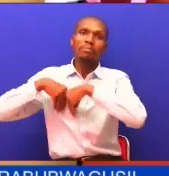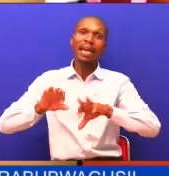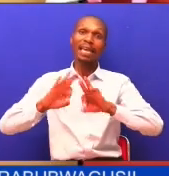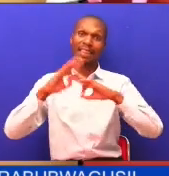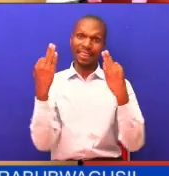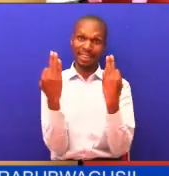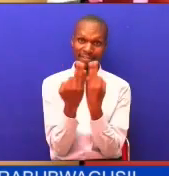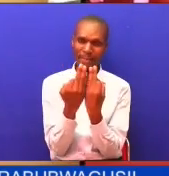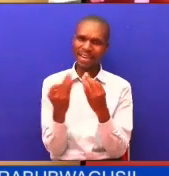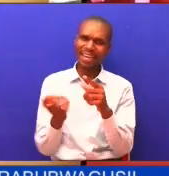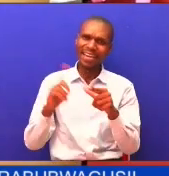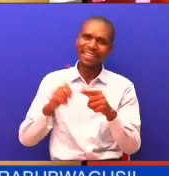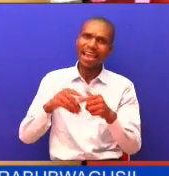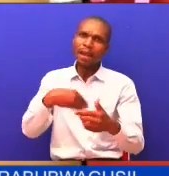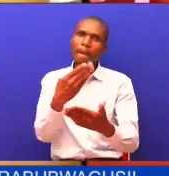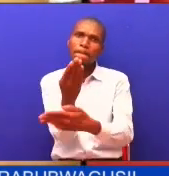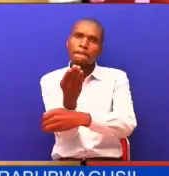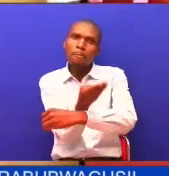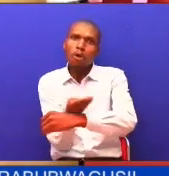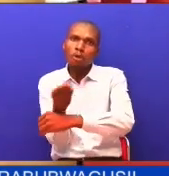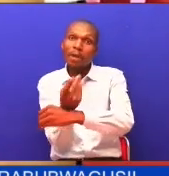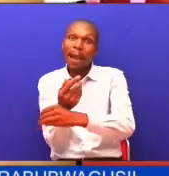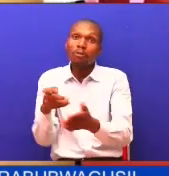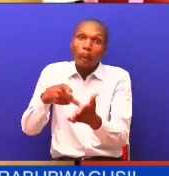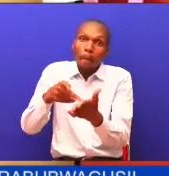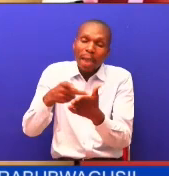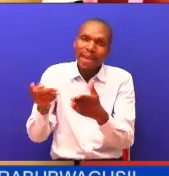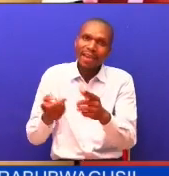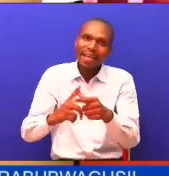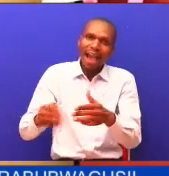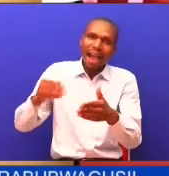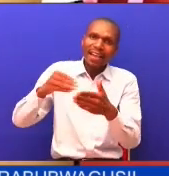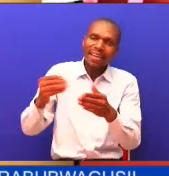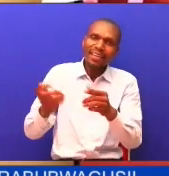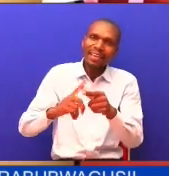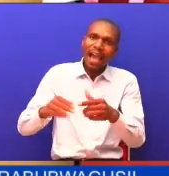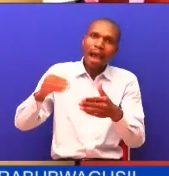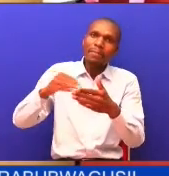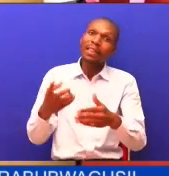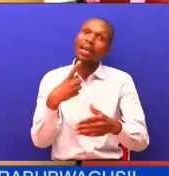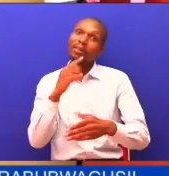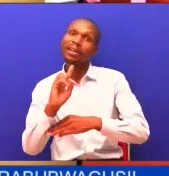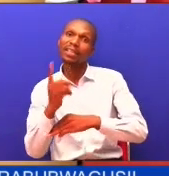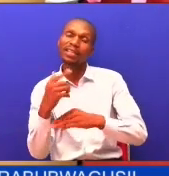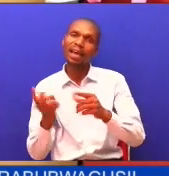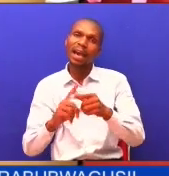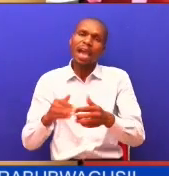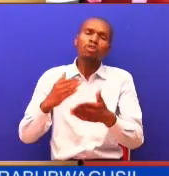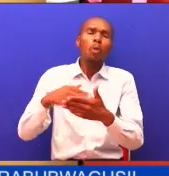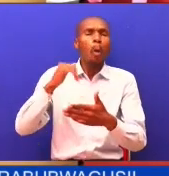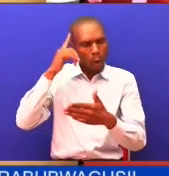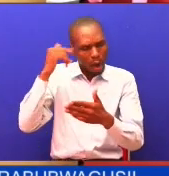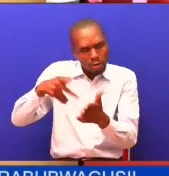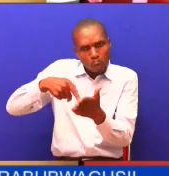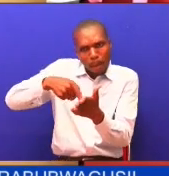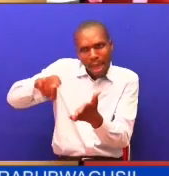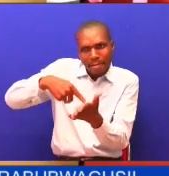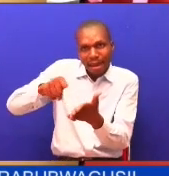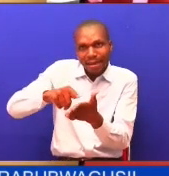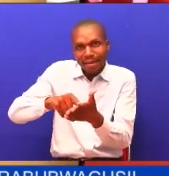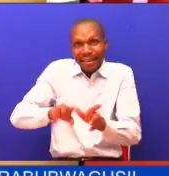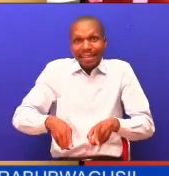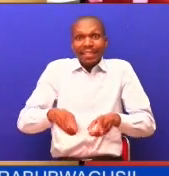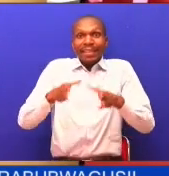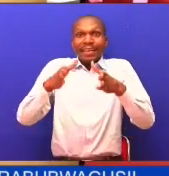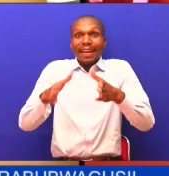Dennis Mukaya niri deni diaye alingi wakanwa na chishilingi chiribu imie yemo. Akoteba kana kumutumiru mu director owasko Lucy wa